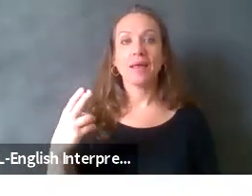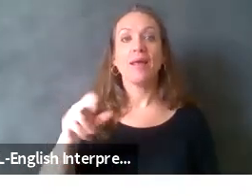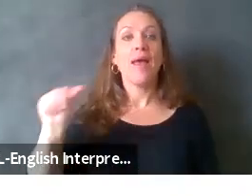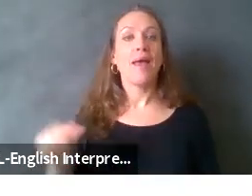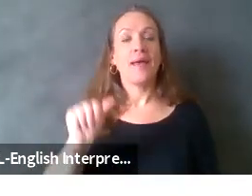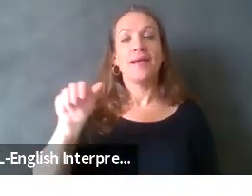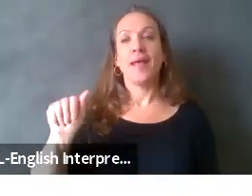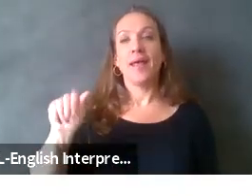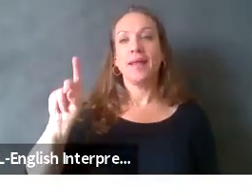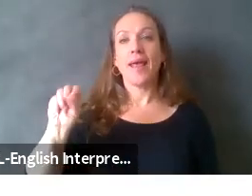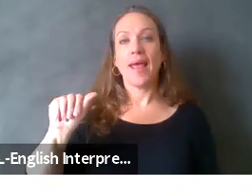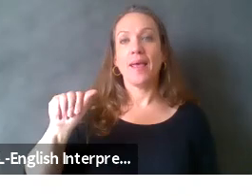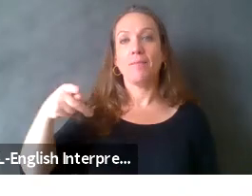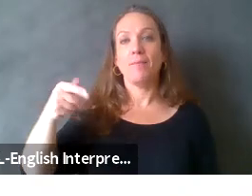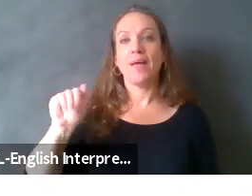adatech@adapacific.org. That's